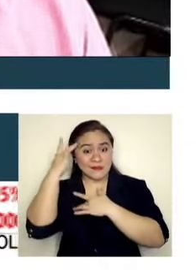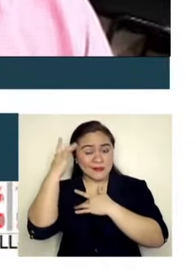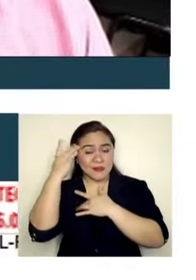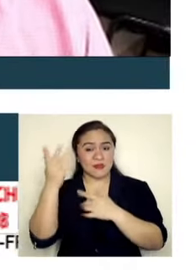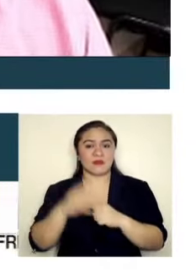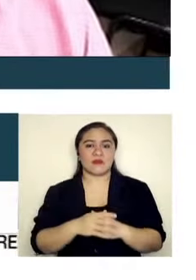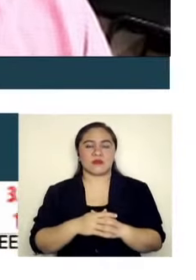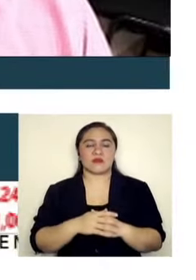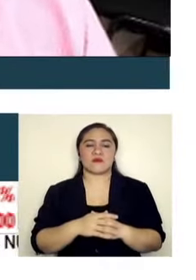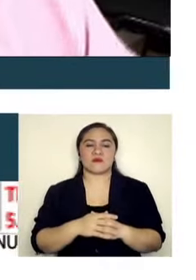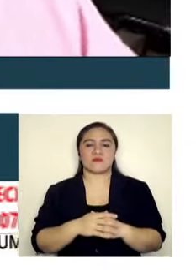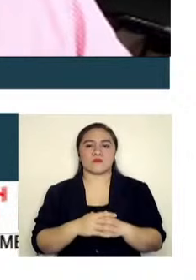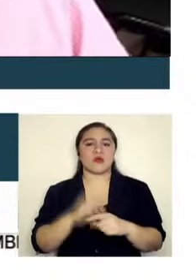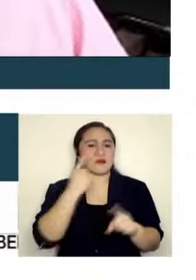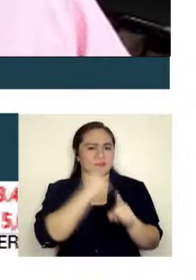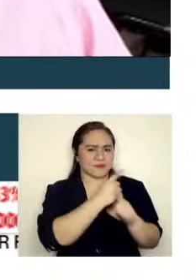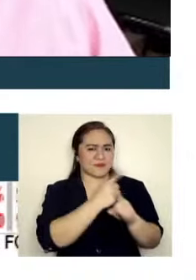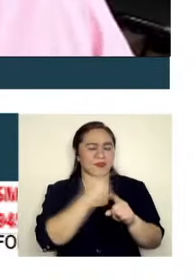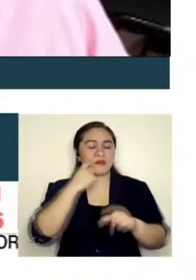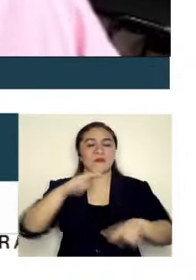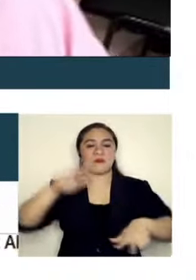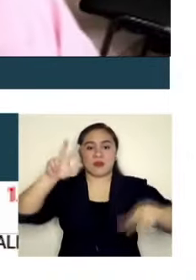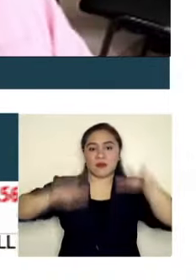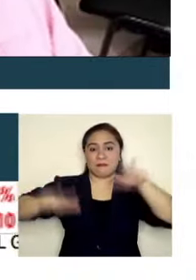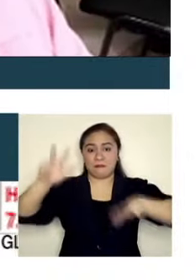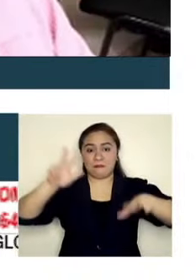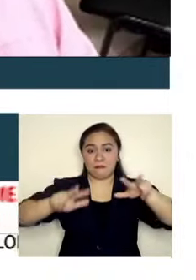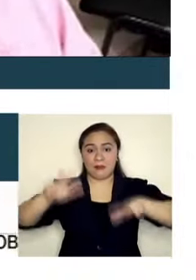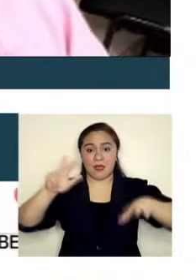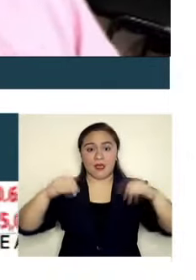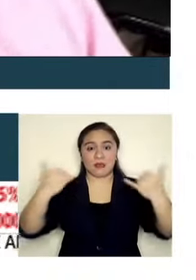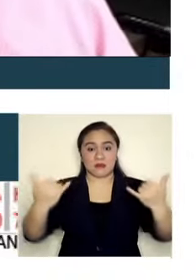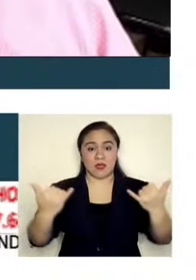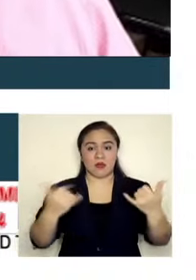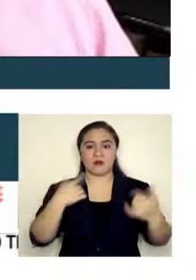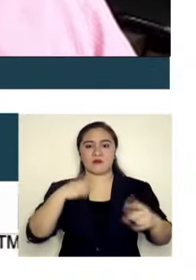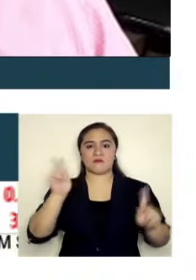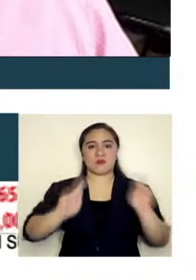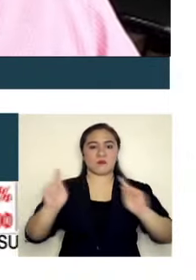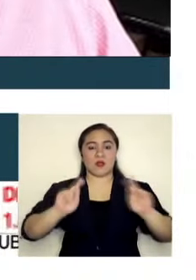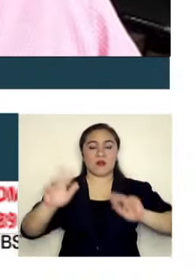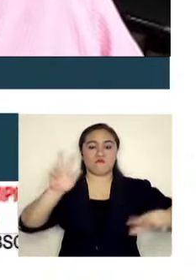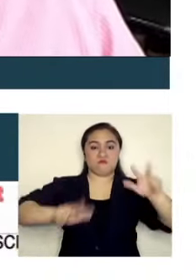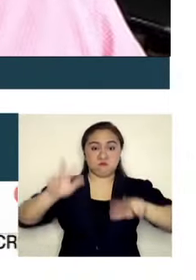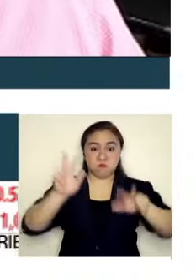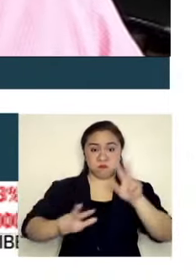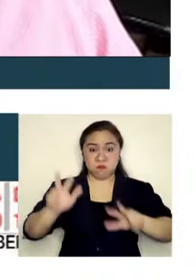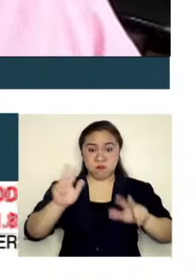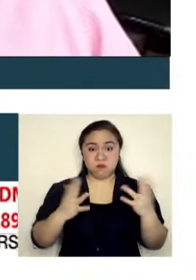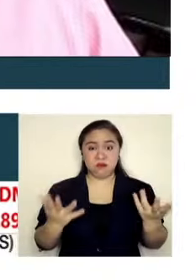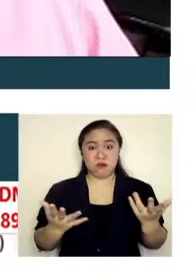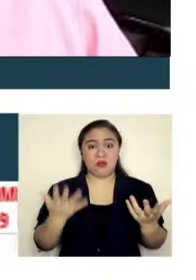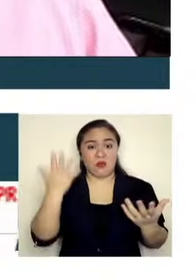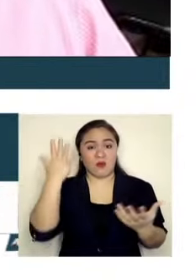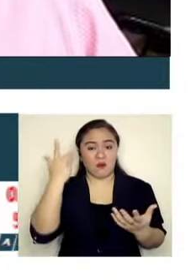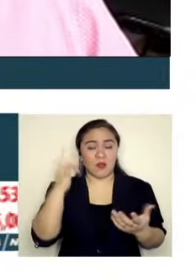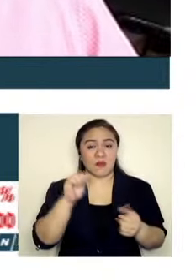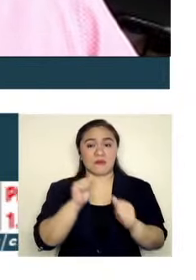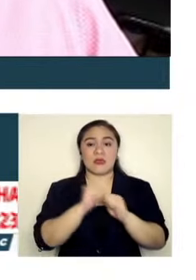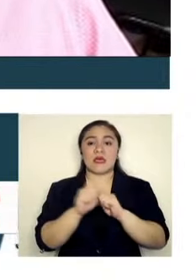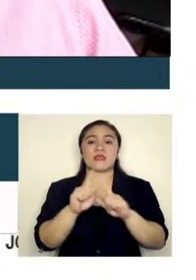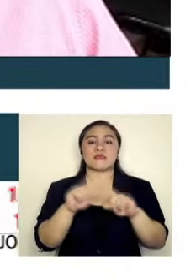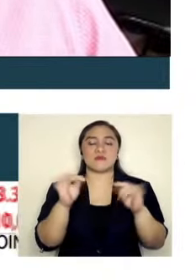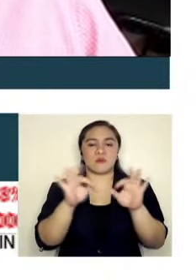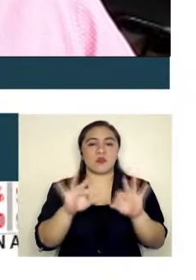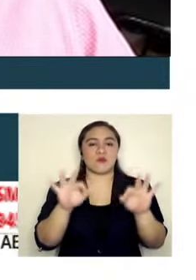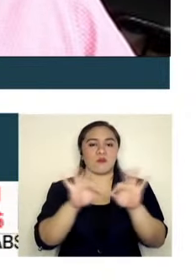one thing, being prepared is another thing. Right. I mean, just panicking for the sake of panicking, that won't get us anywhere. Good.